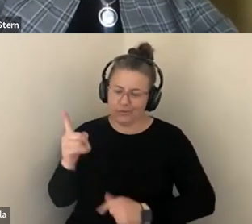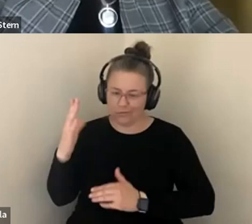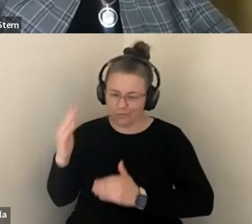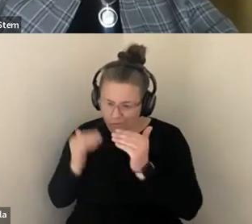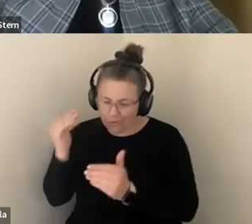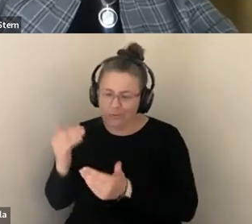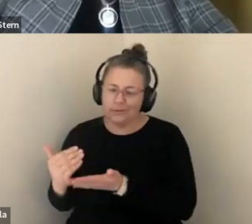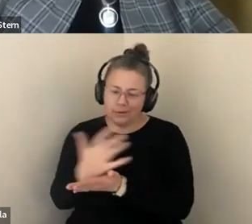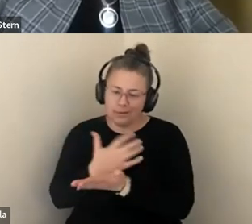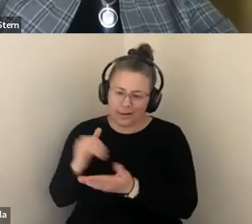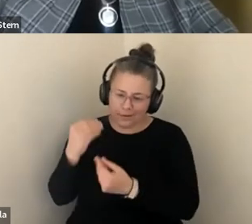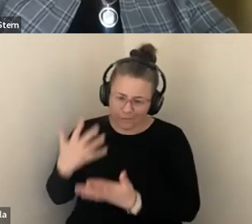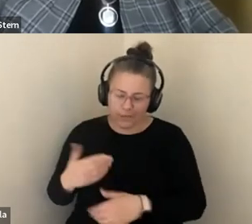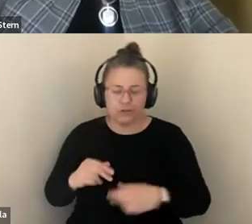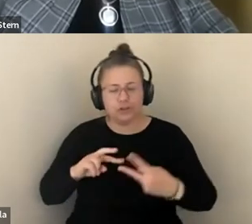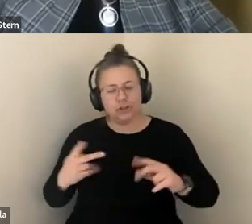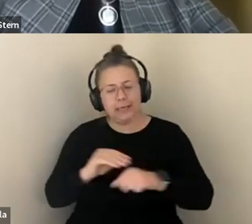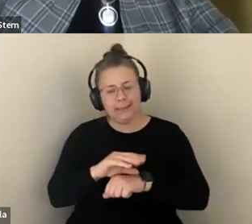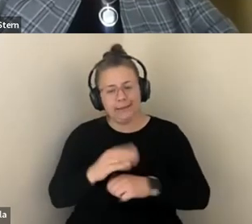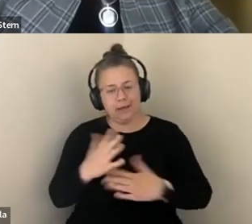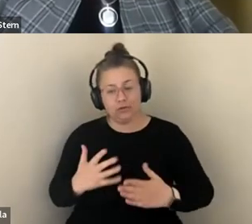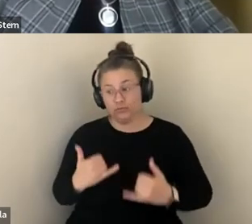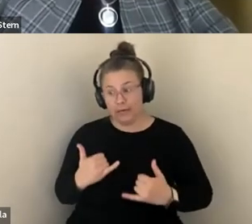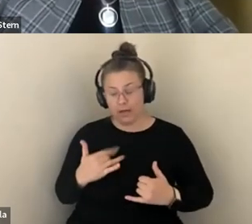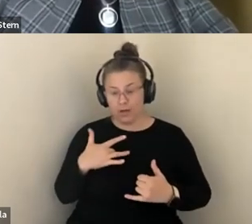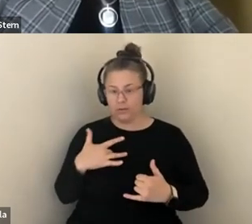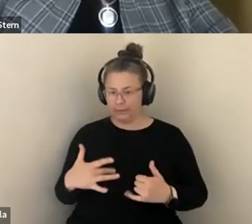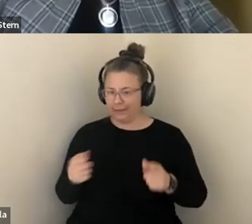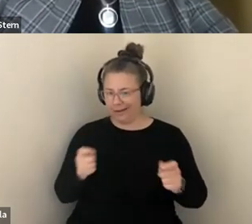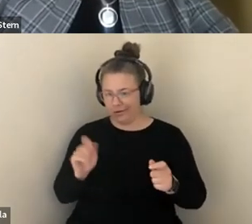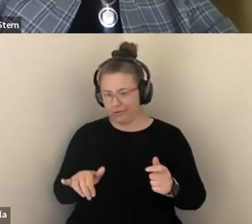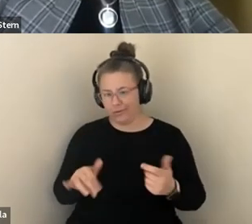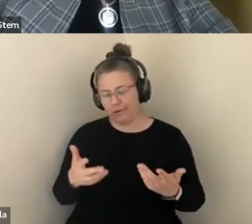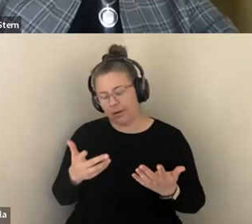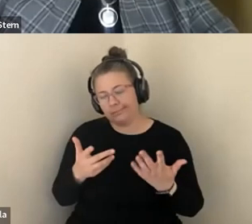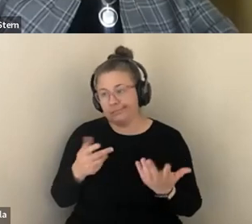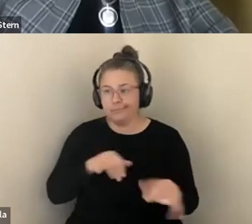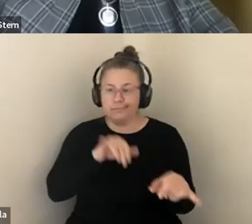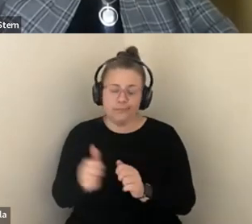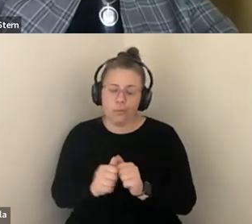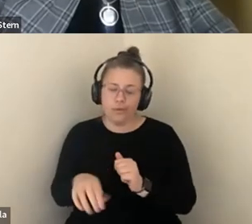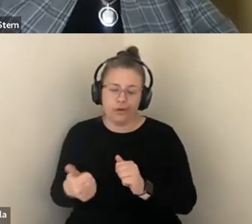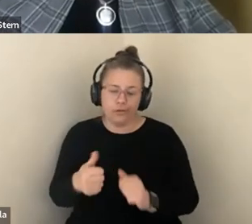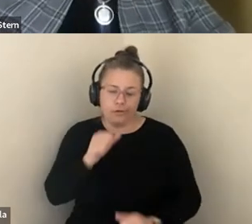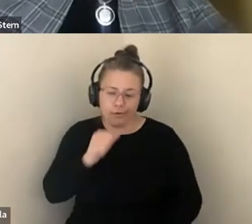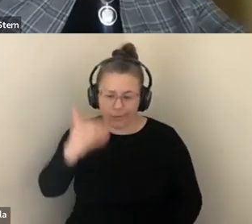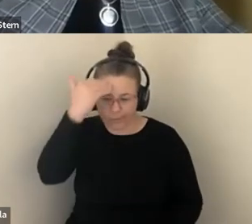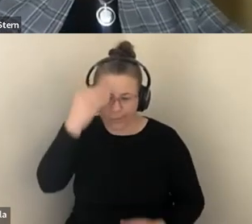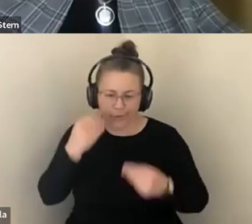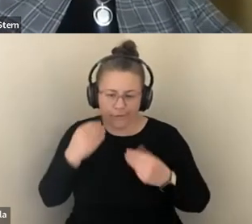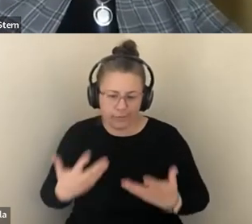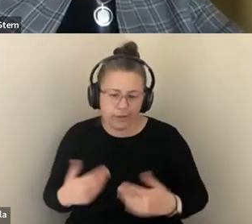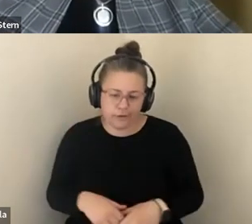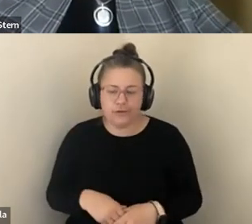think genetic counselors tend to handle that right now in the way that we handle lots of other uncertain information, is helping people begin to think about, you really sort of